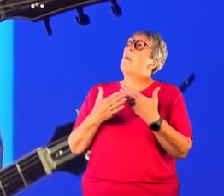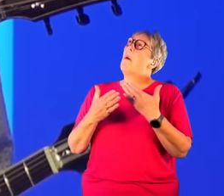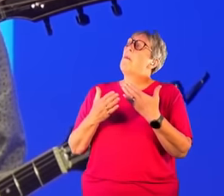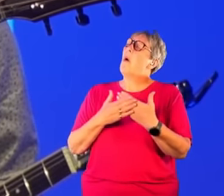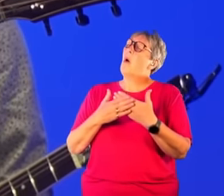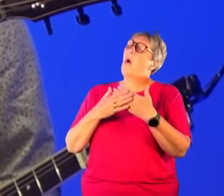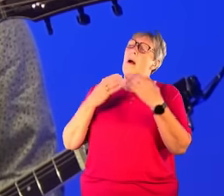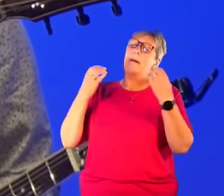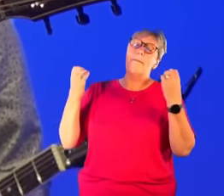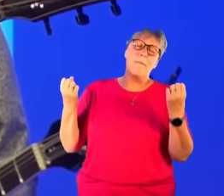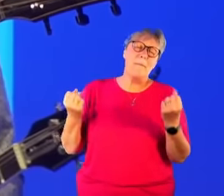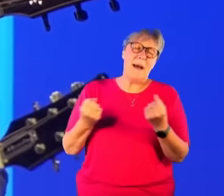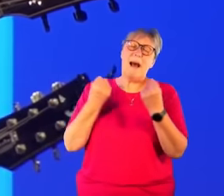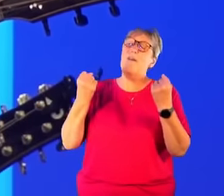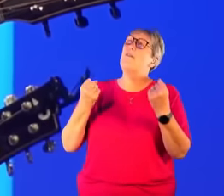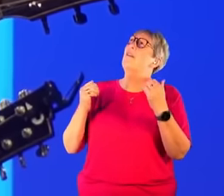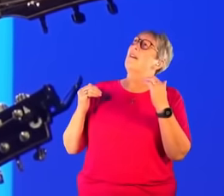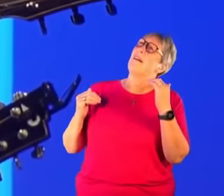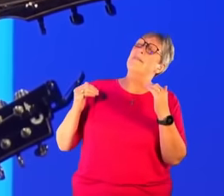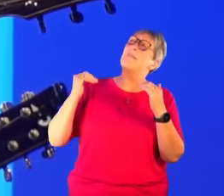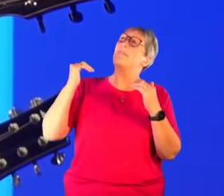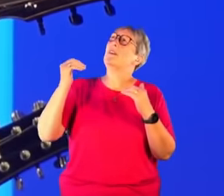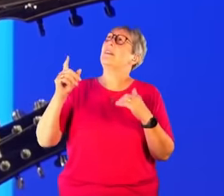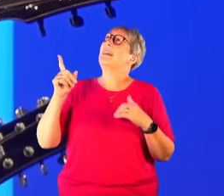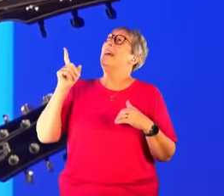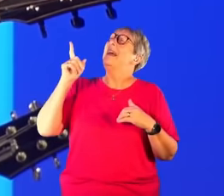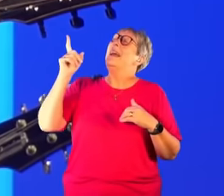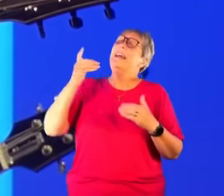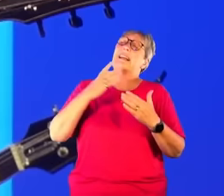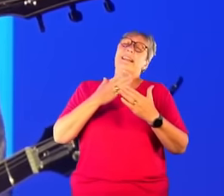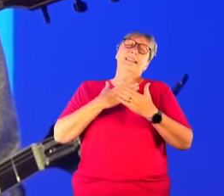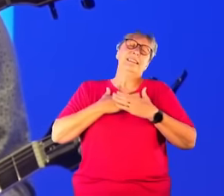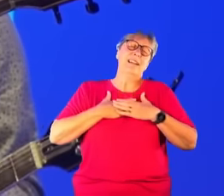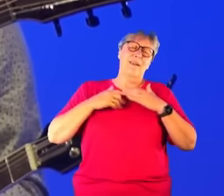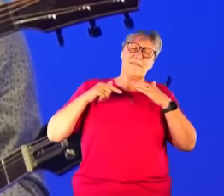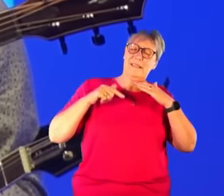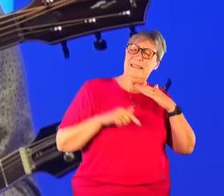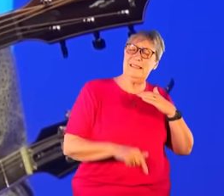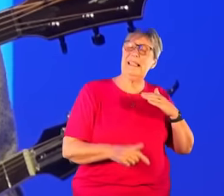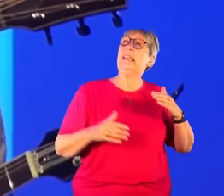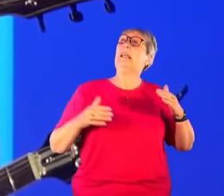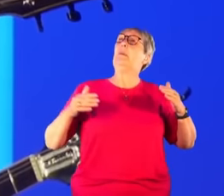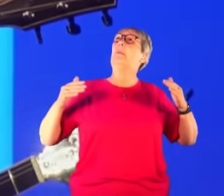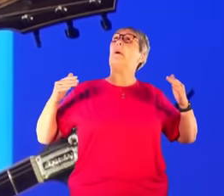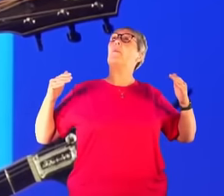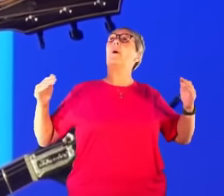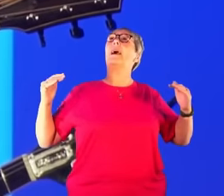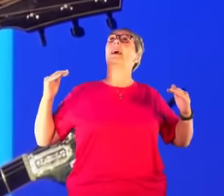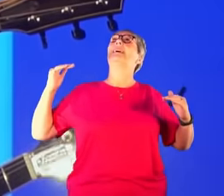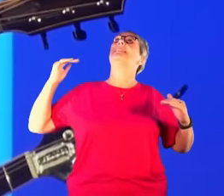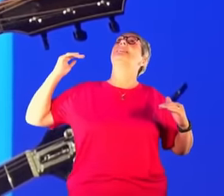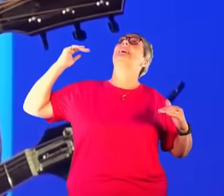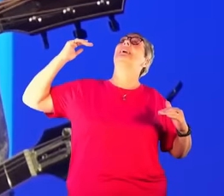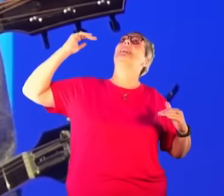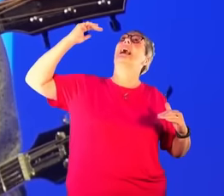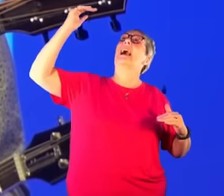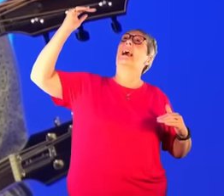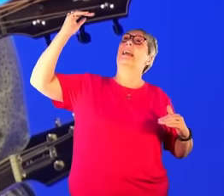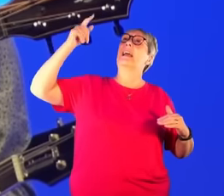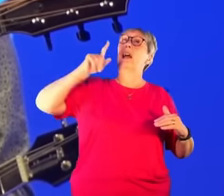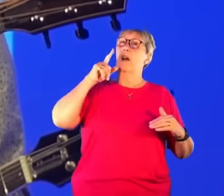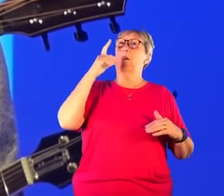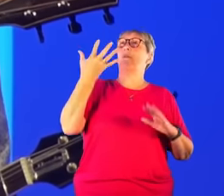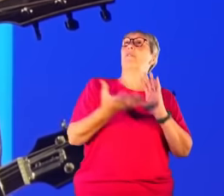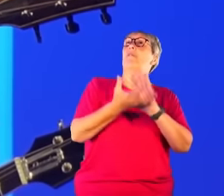and powerfully how deep and wide and long and high and deep is the love of God that is found in Christ